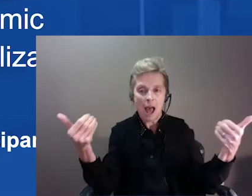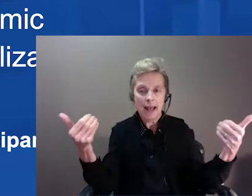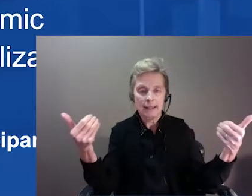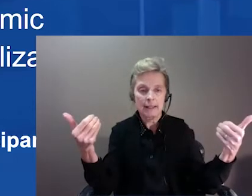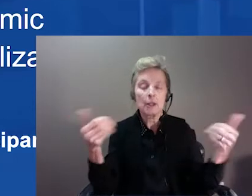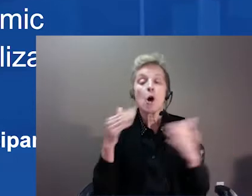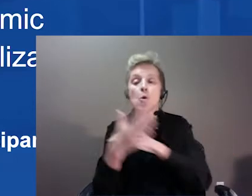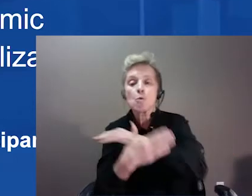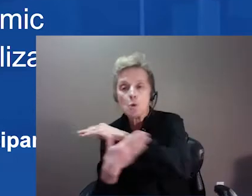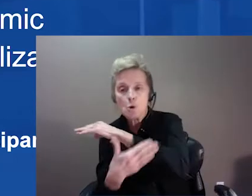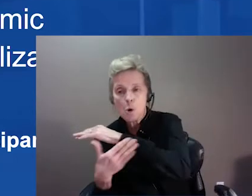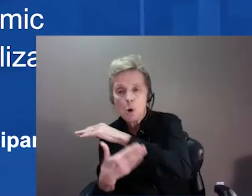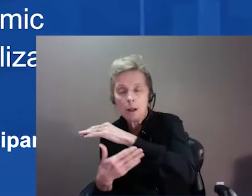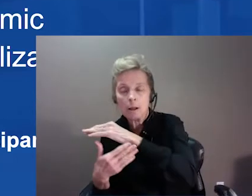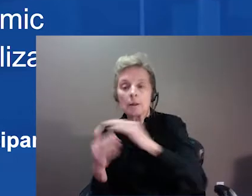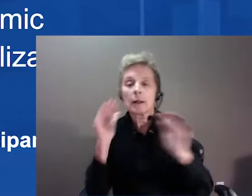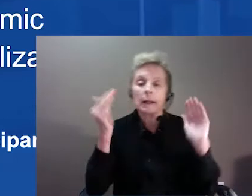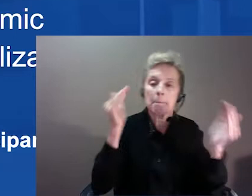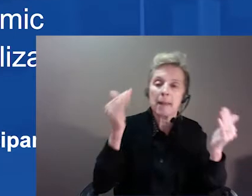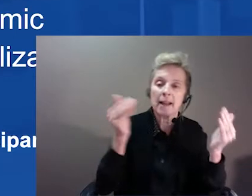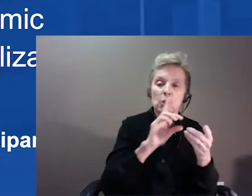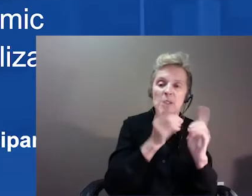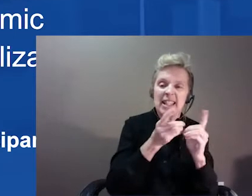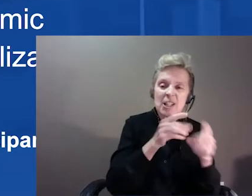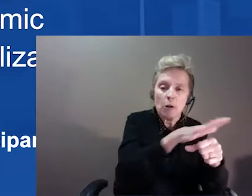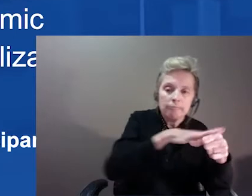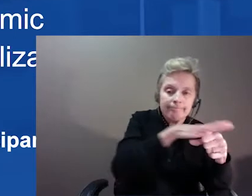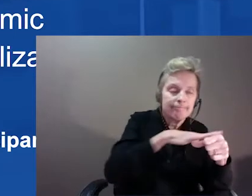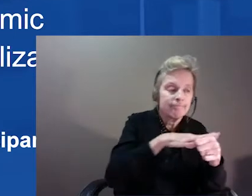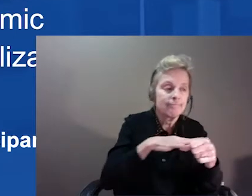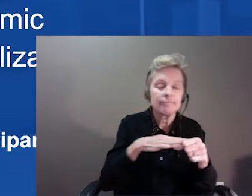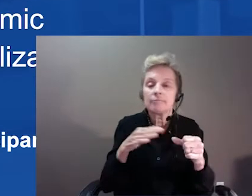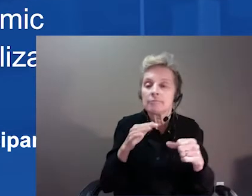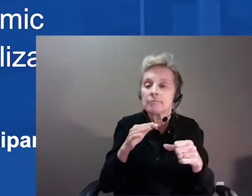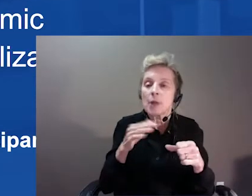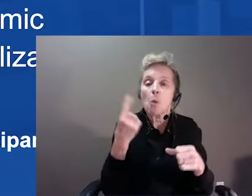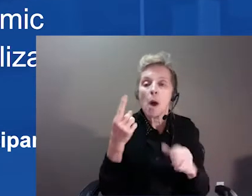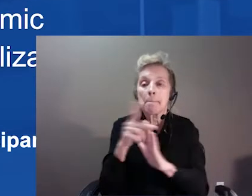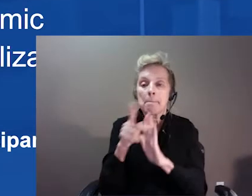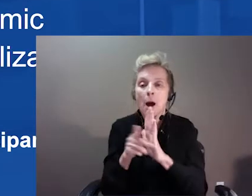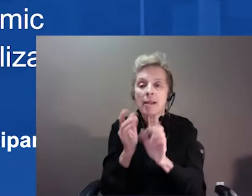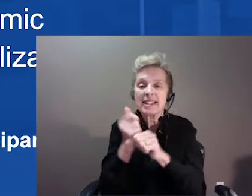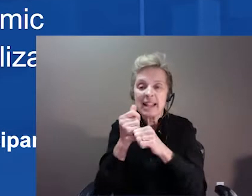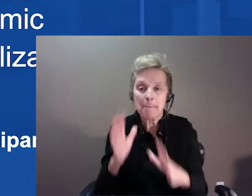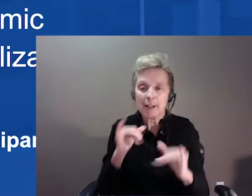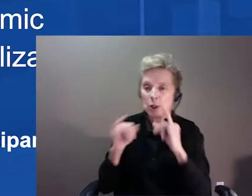from digital work environments and reinforcing inequities. One policymaker in a focus group style interview